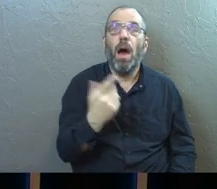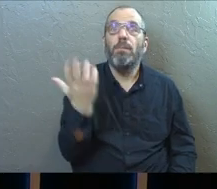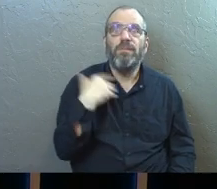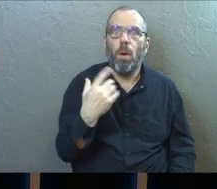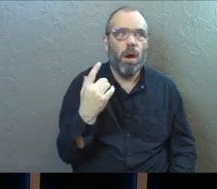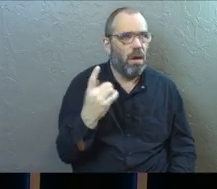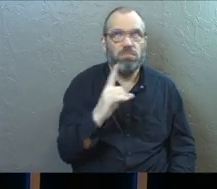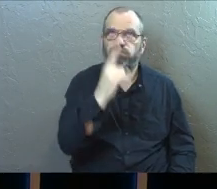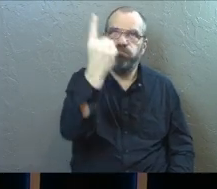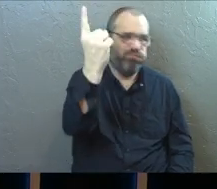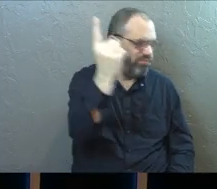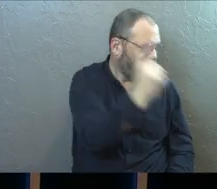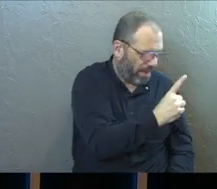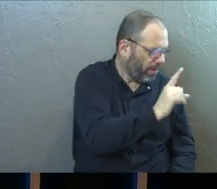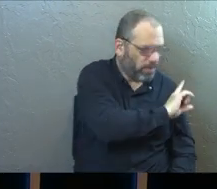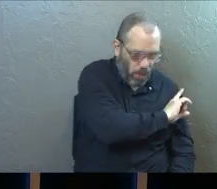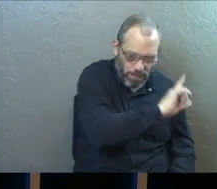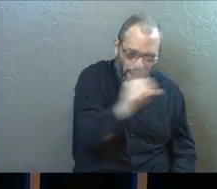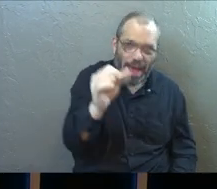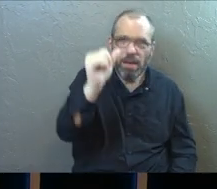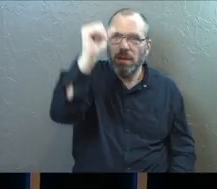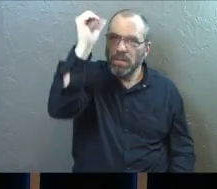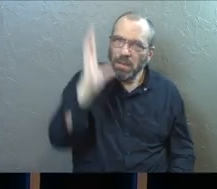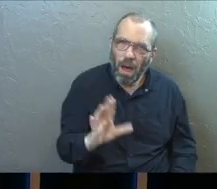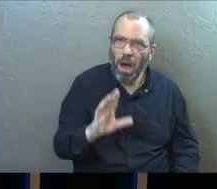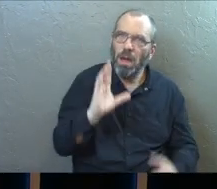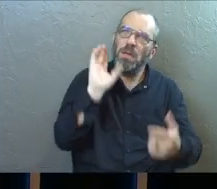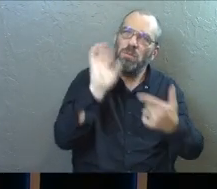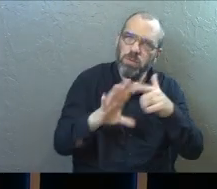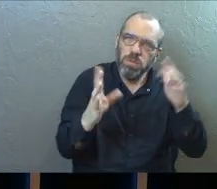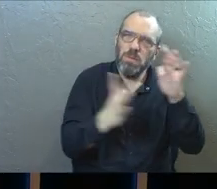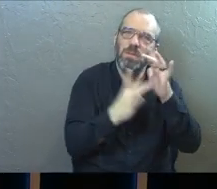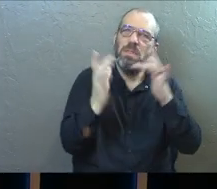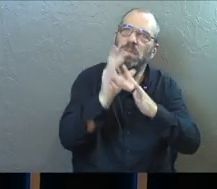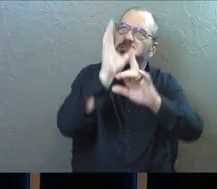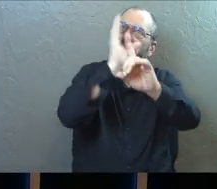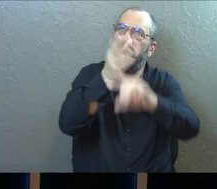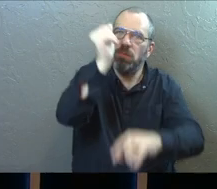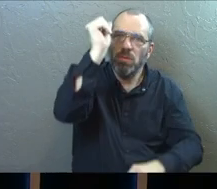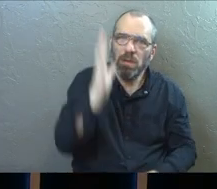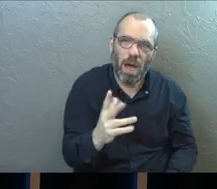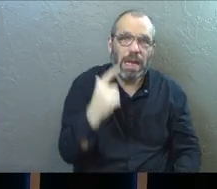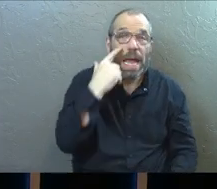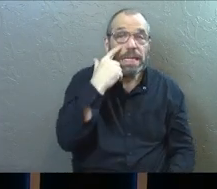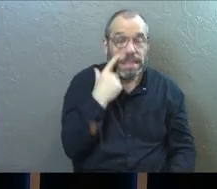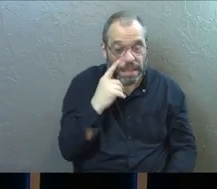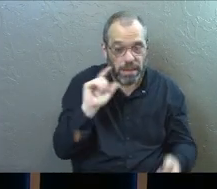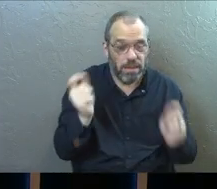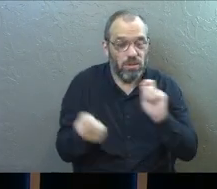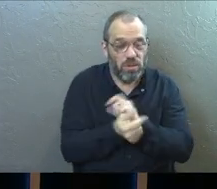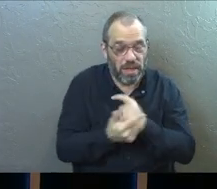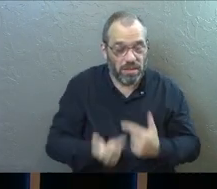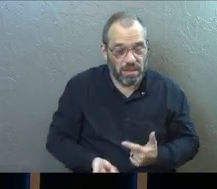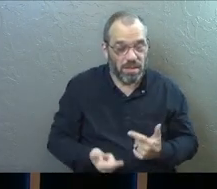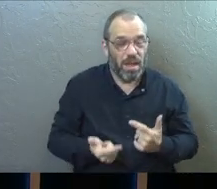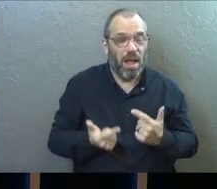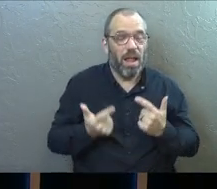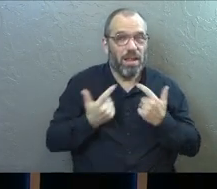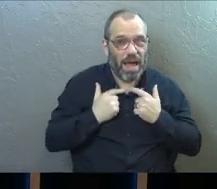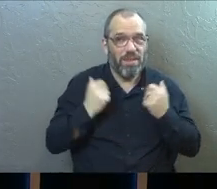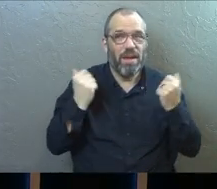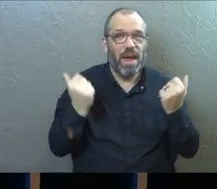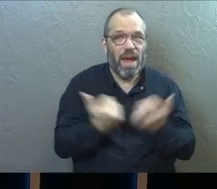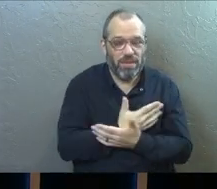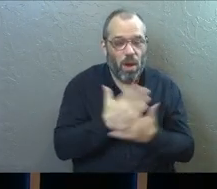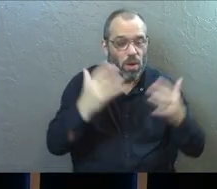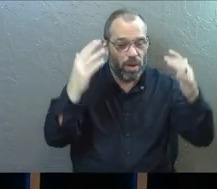go towards Jesus. Let him be Lord, experience life with him and all that he has to offer, and watch how he changes everything.